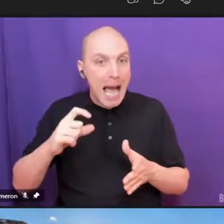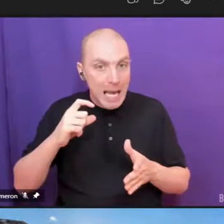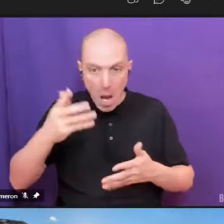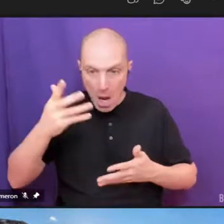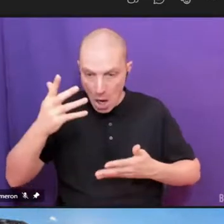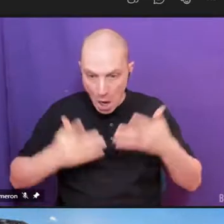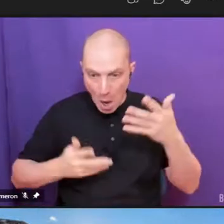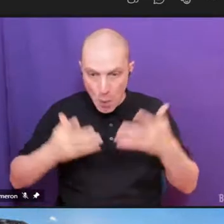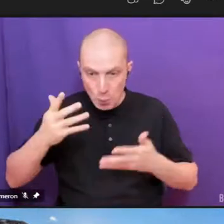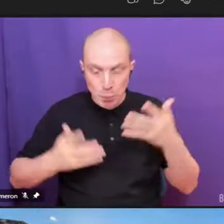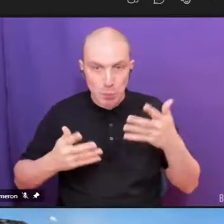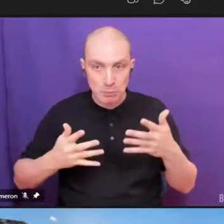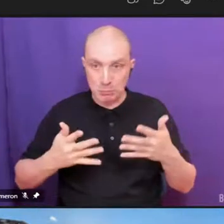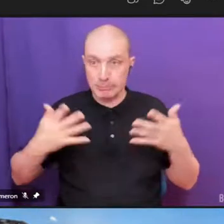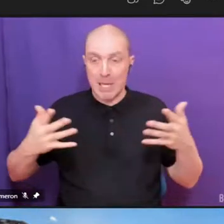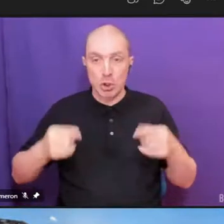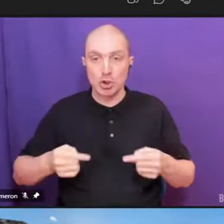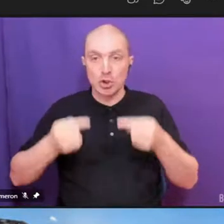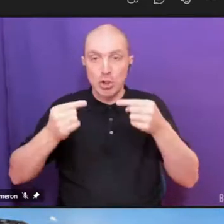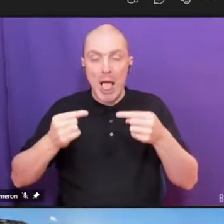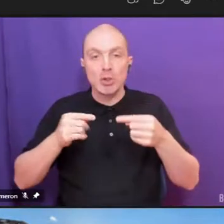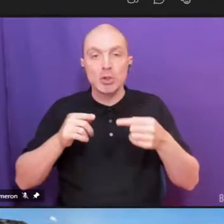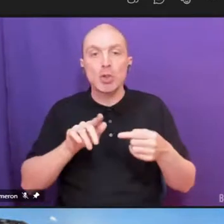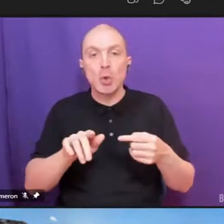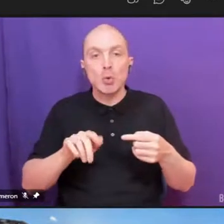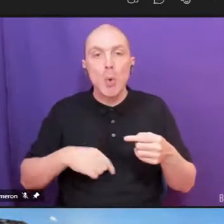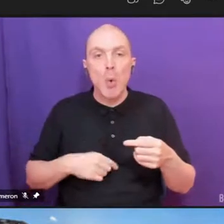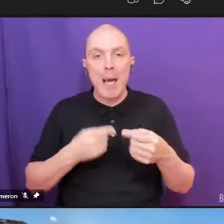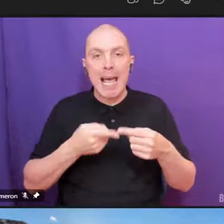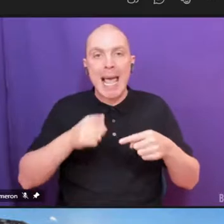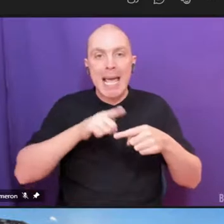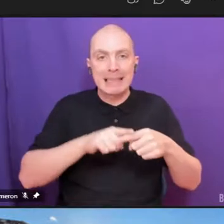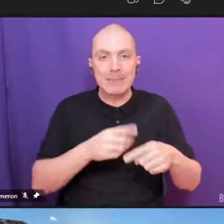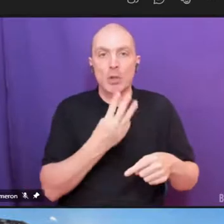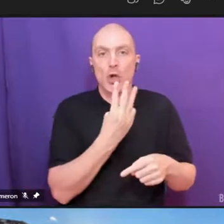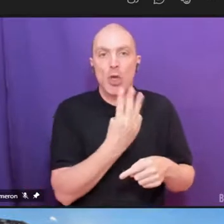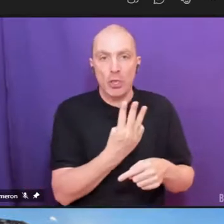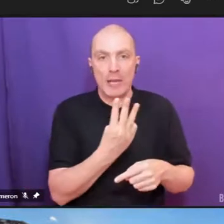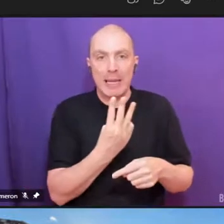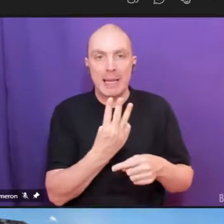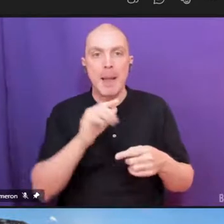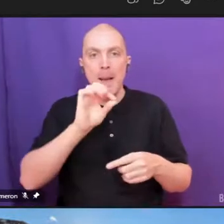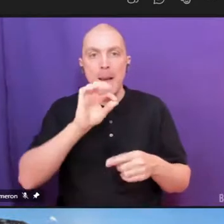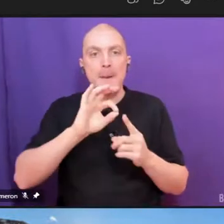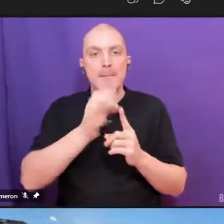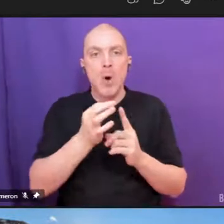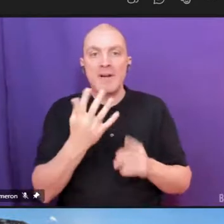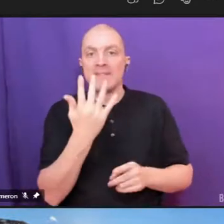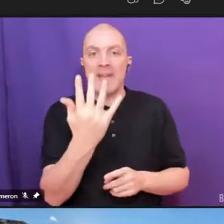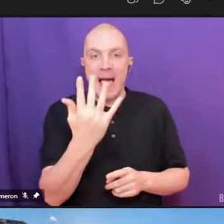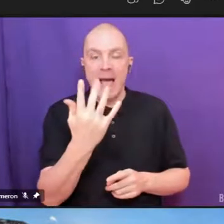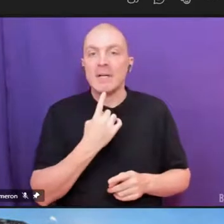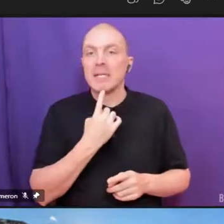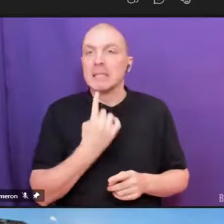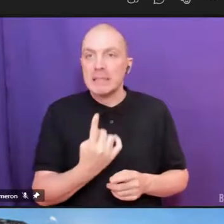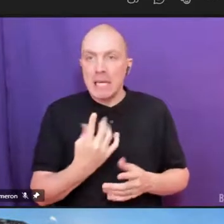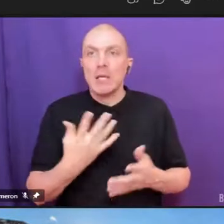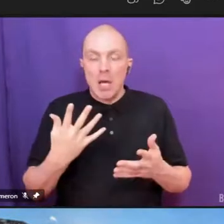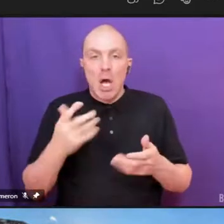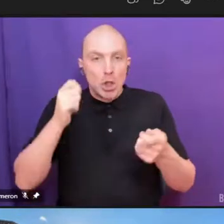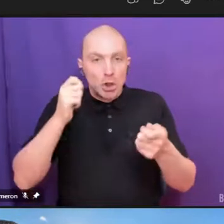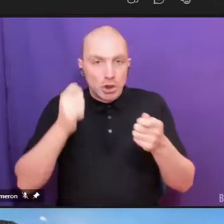at issue 5 of Exhibit 3, we note the various changes required to the accounts due to